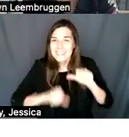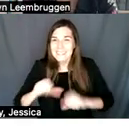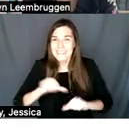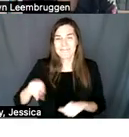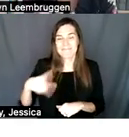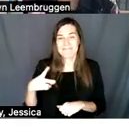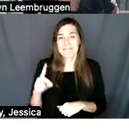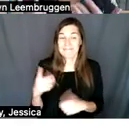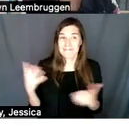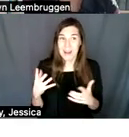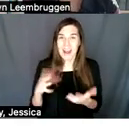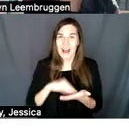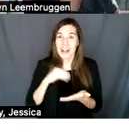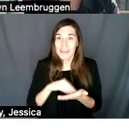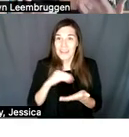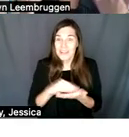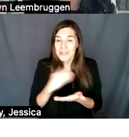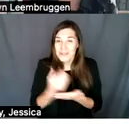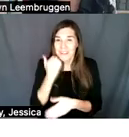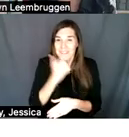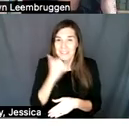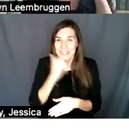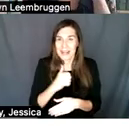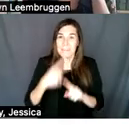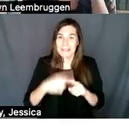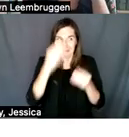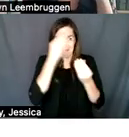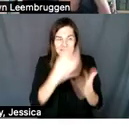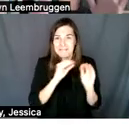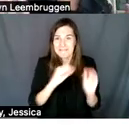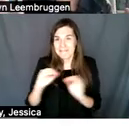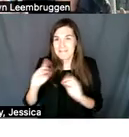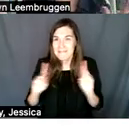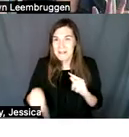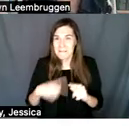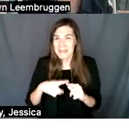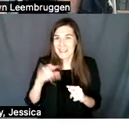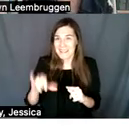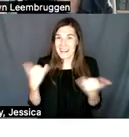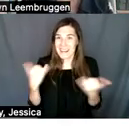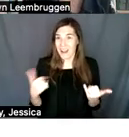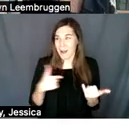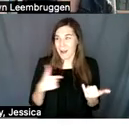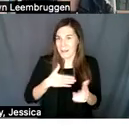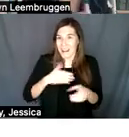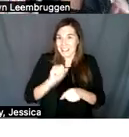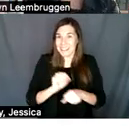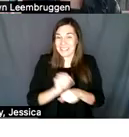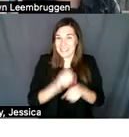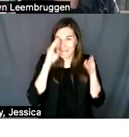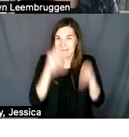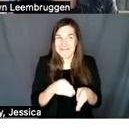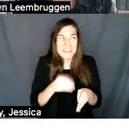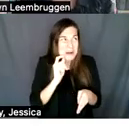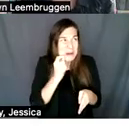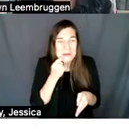PhD was getting to learn something new and then tell people about it. And now I get to do that all the time. And I think it's the coolest